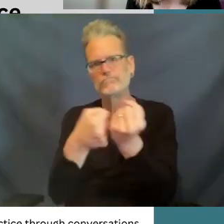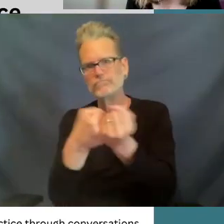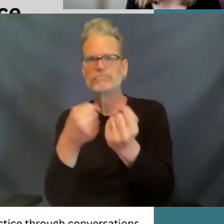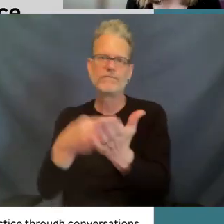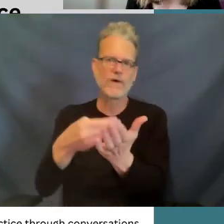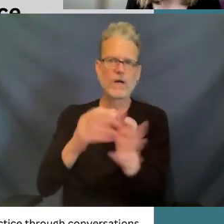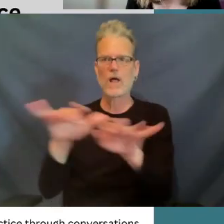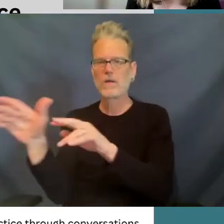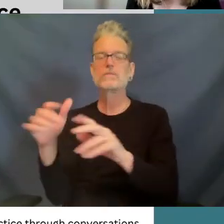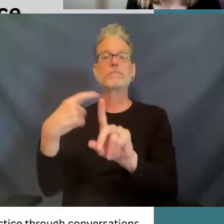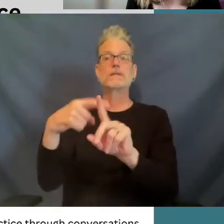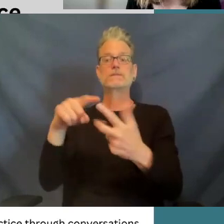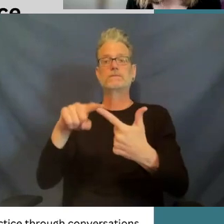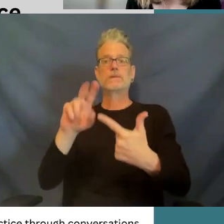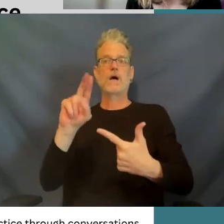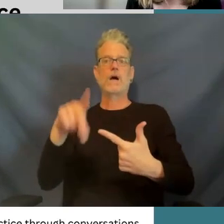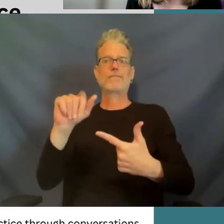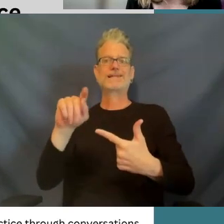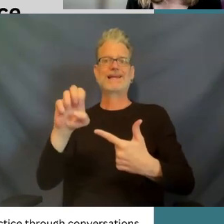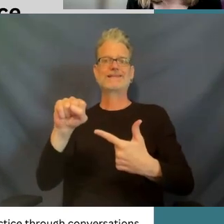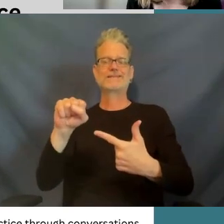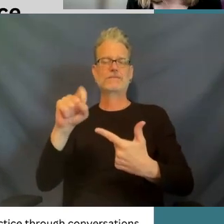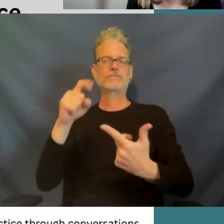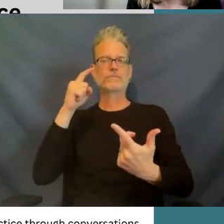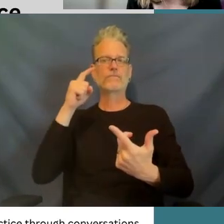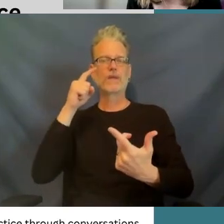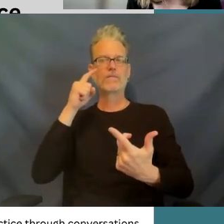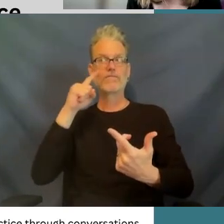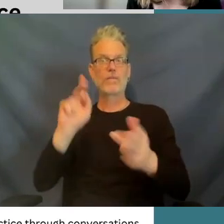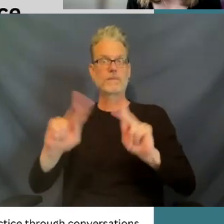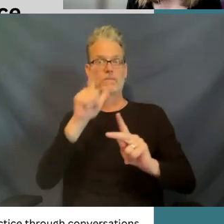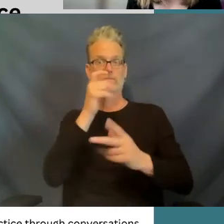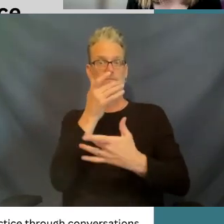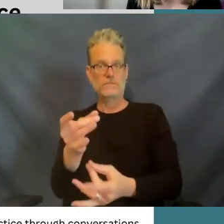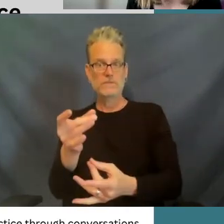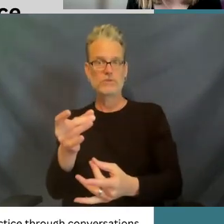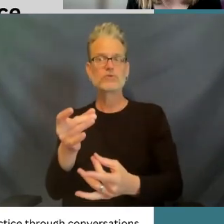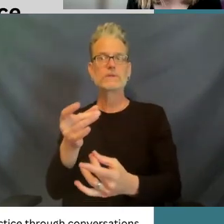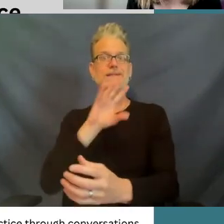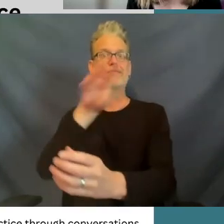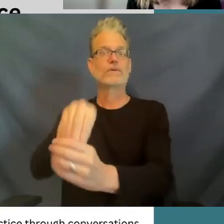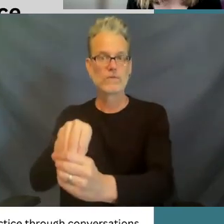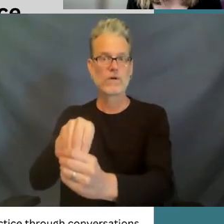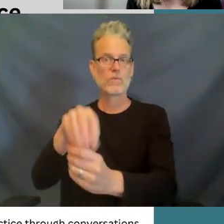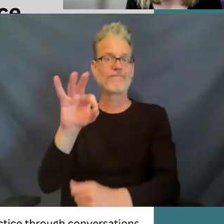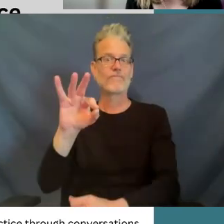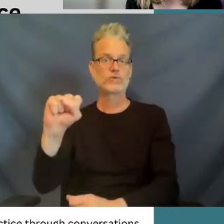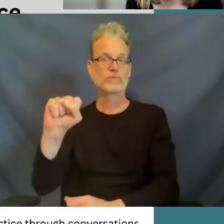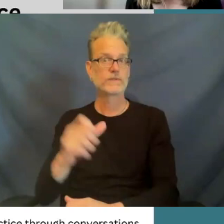updates and considerations and opportunities for entities interested in engaging with the Forest Service in some way.